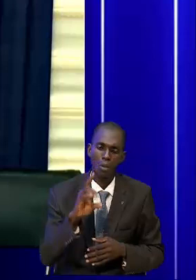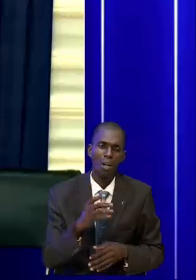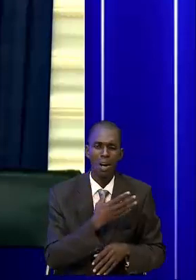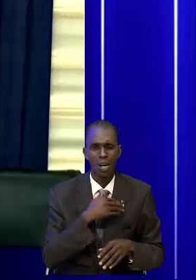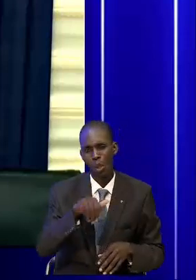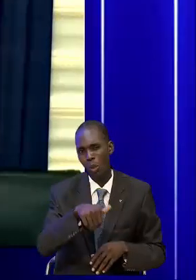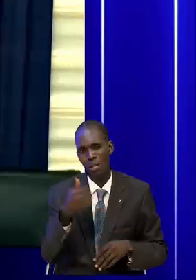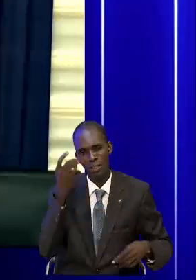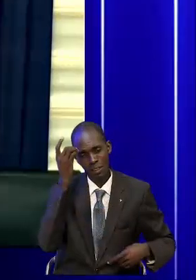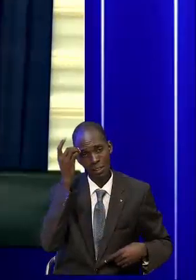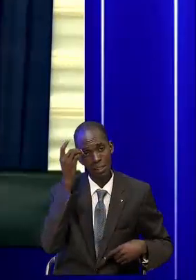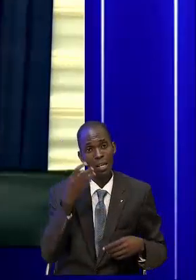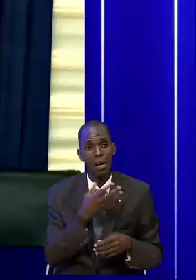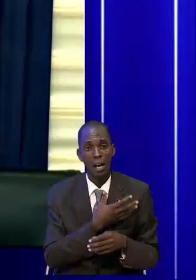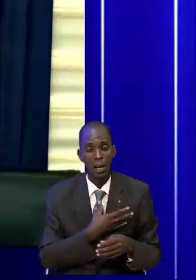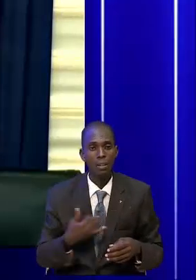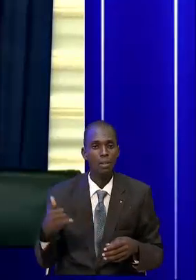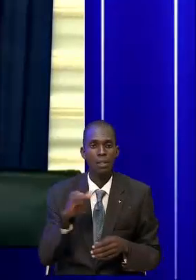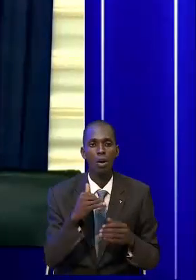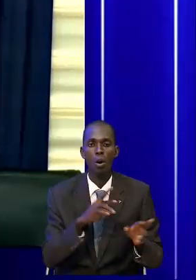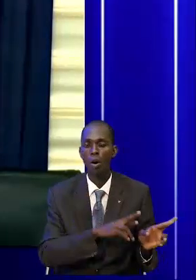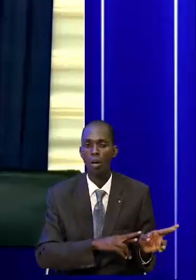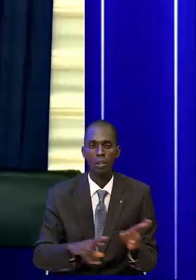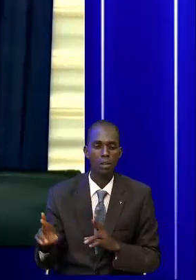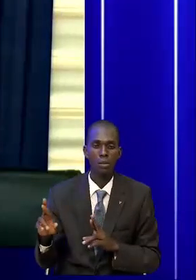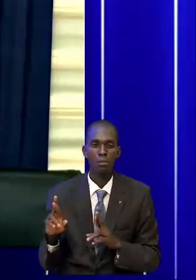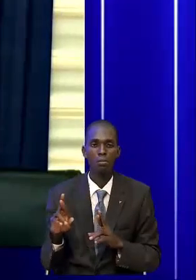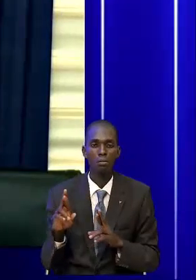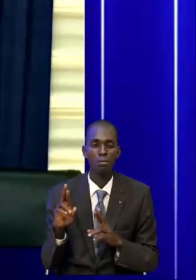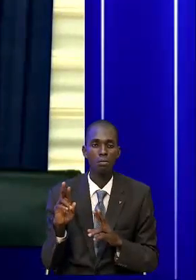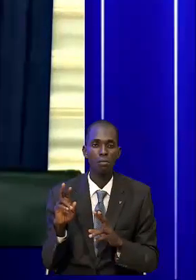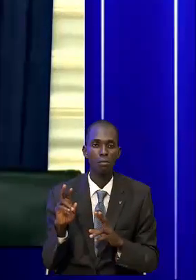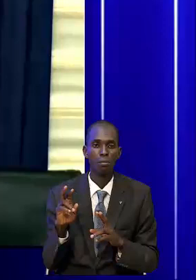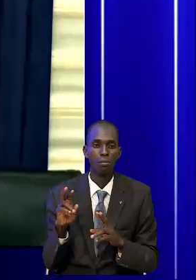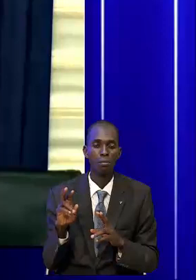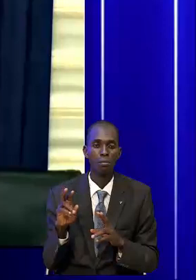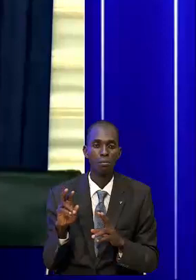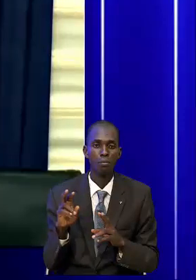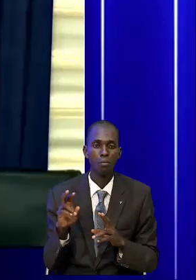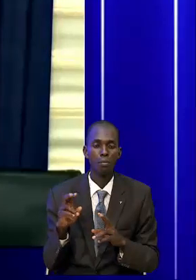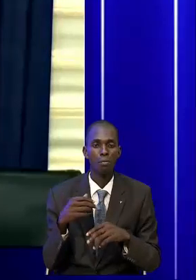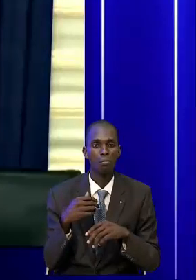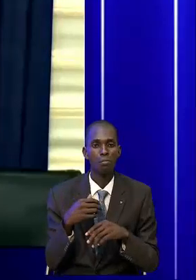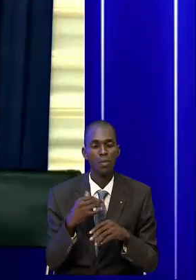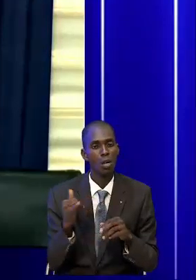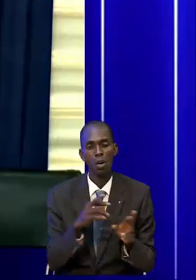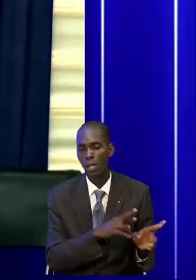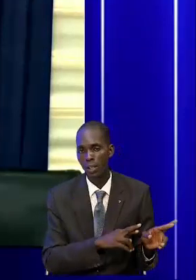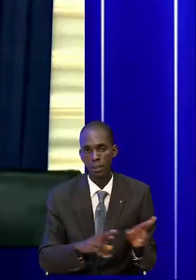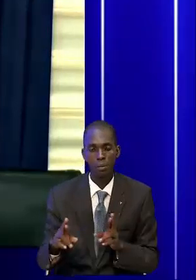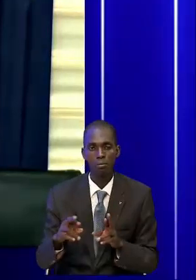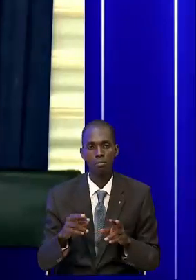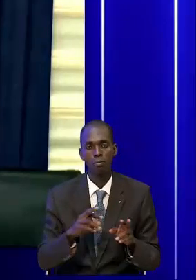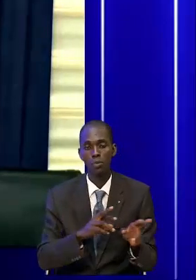and appendix. I said, why do you didn't tell me? And they already booked